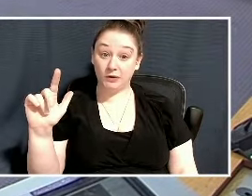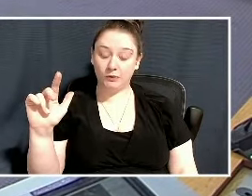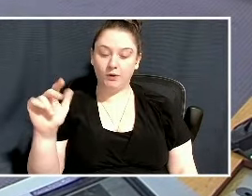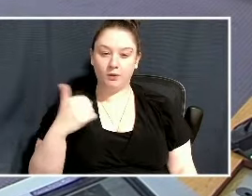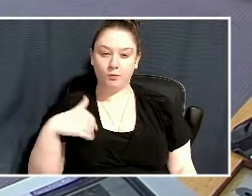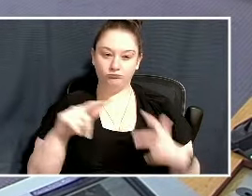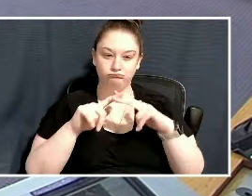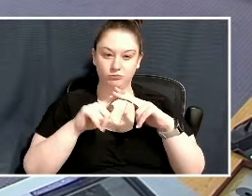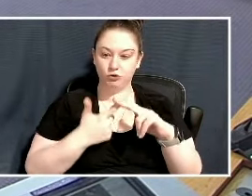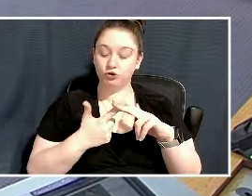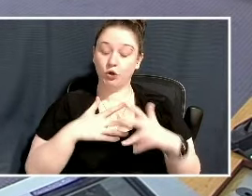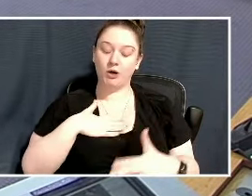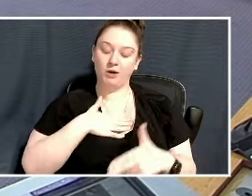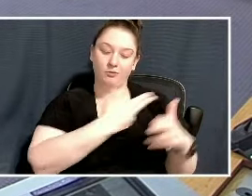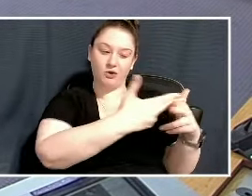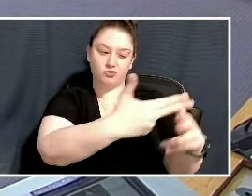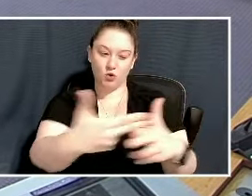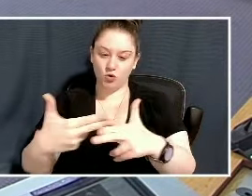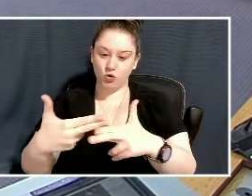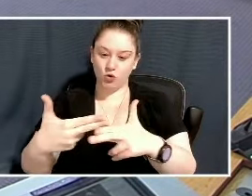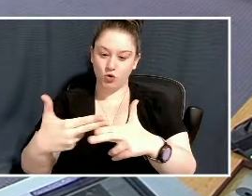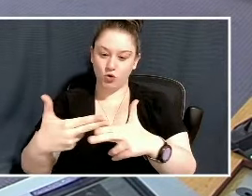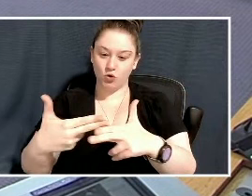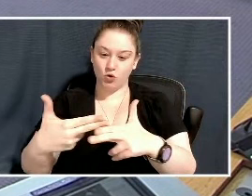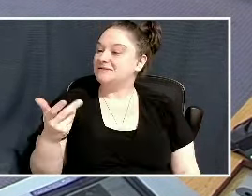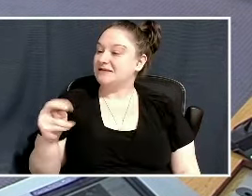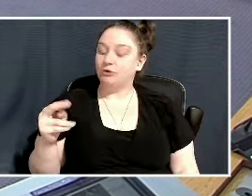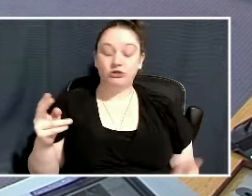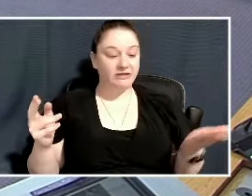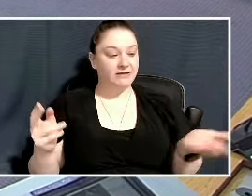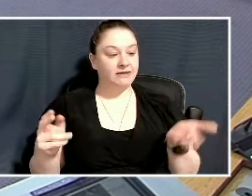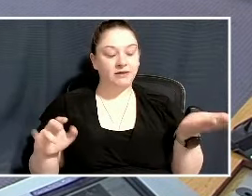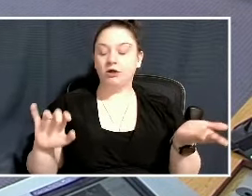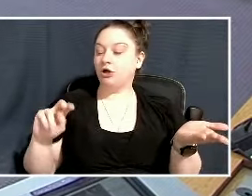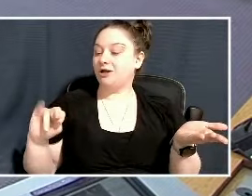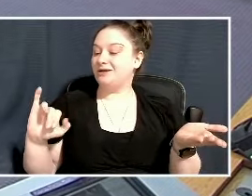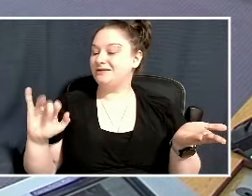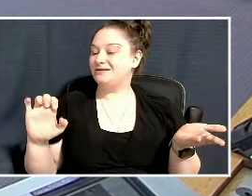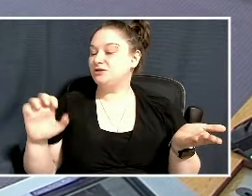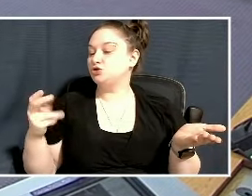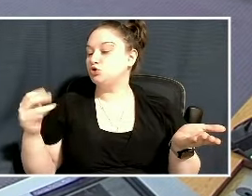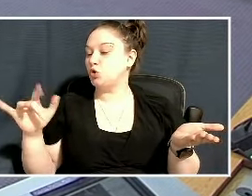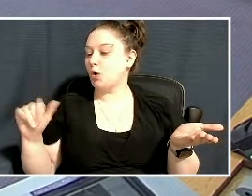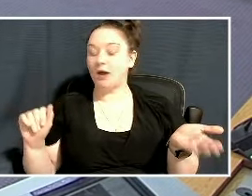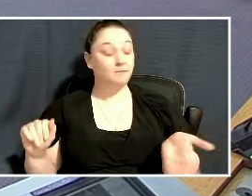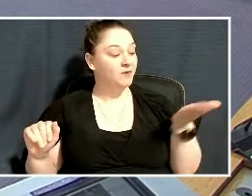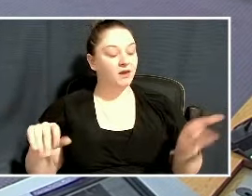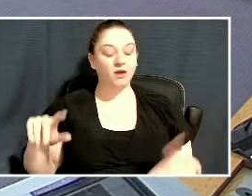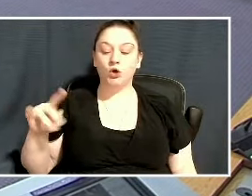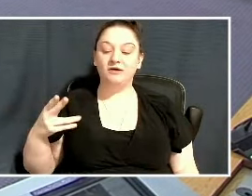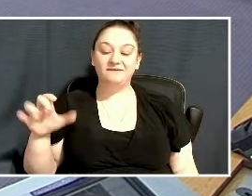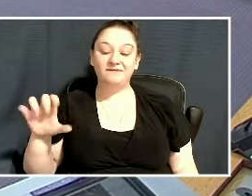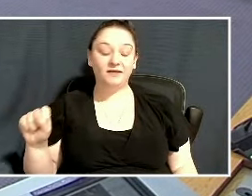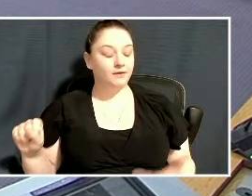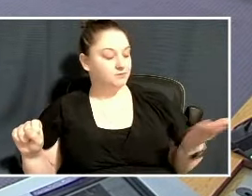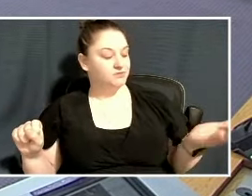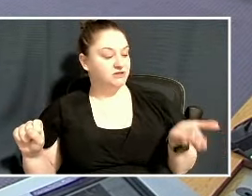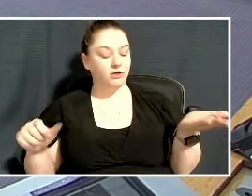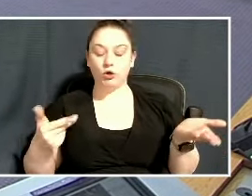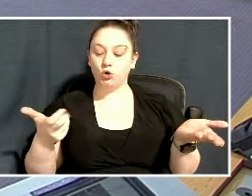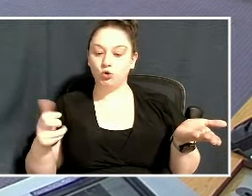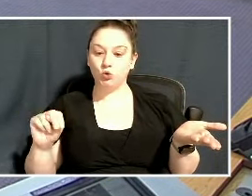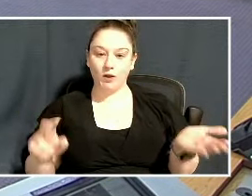Councilor Stapleton. I'm here. Councilor Nishioka. Here. Councilor Phillips. Here. Councilor Gwynn. Here. Councilor Gonzalez.